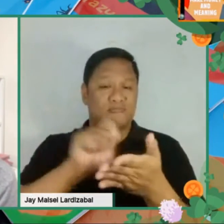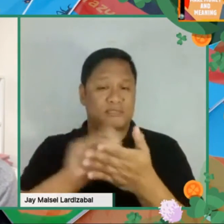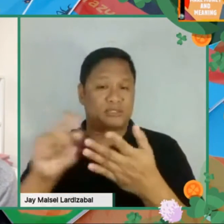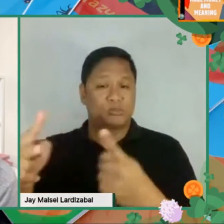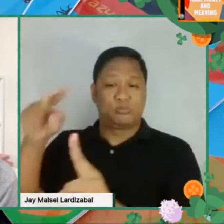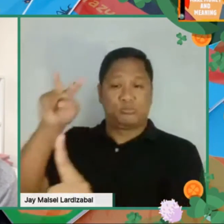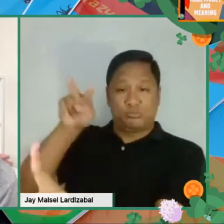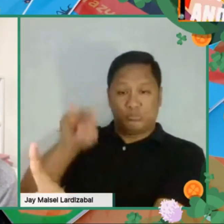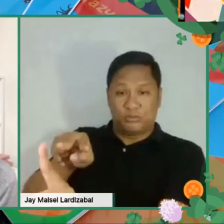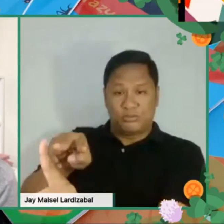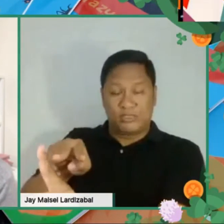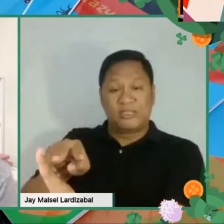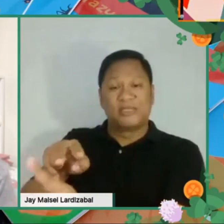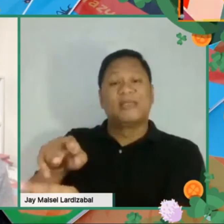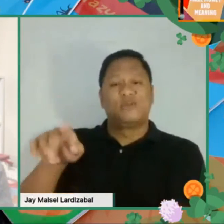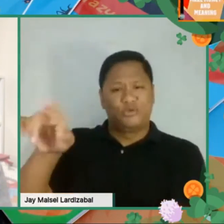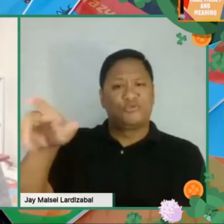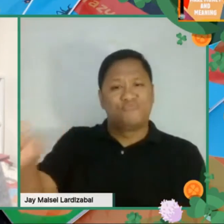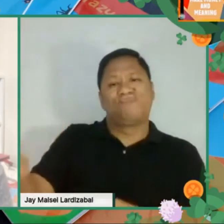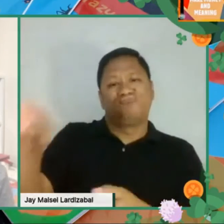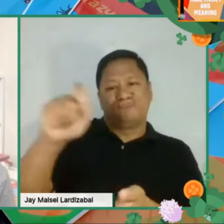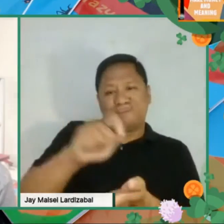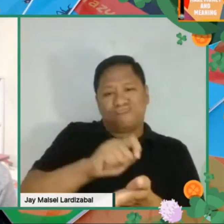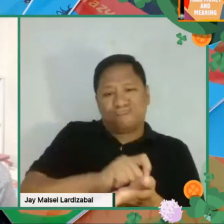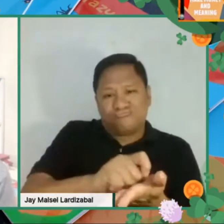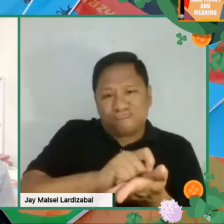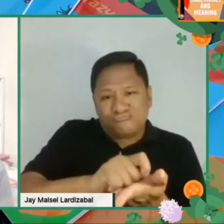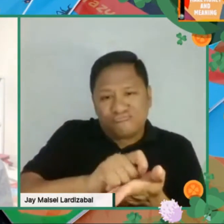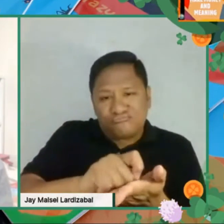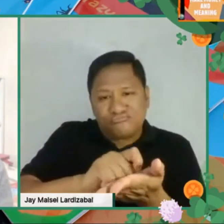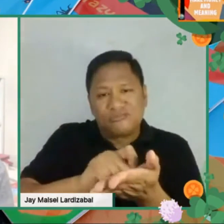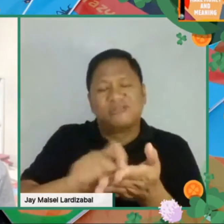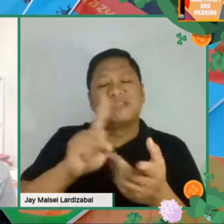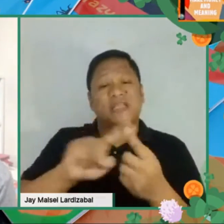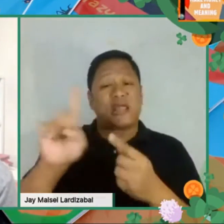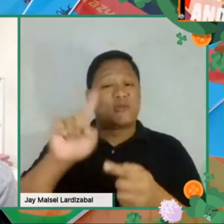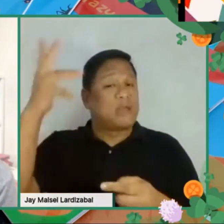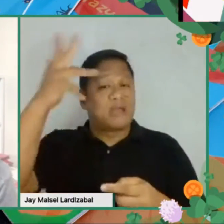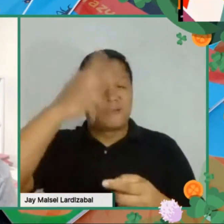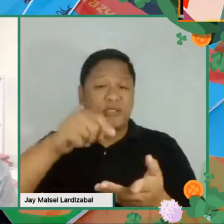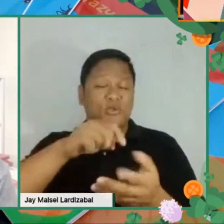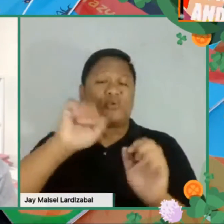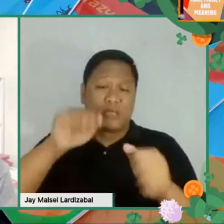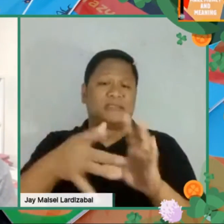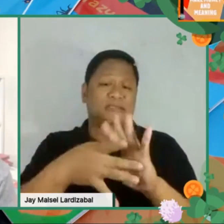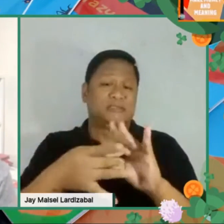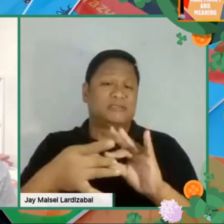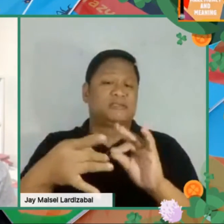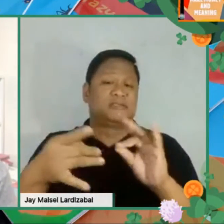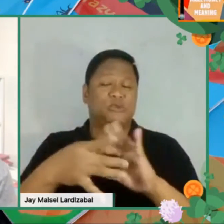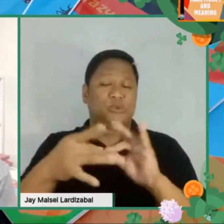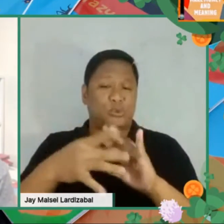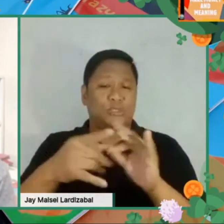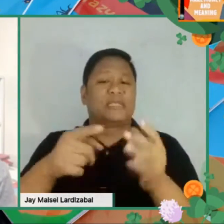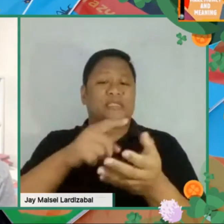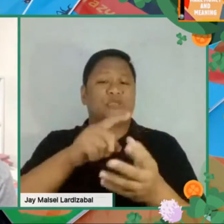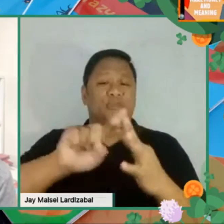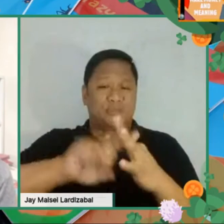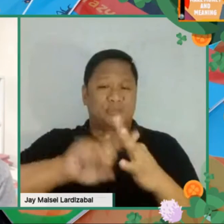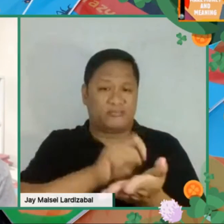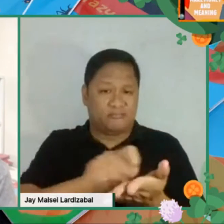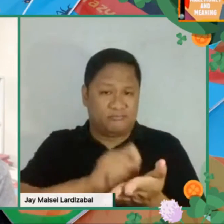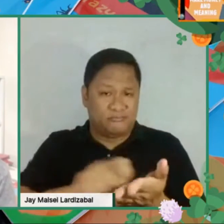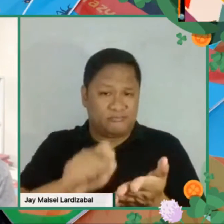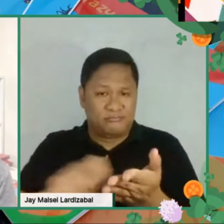pick up that pen that you've Yeah, been yeah. meaning to write. Yeah, and start writing. Yes, yeah. Yes. Oh,